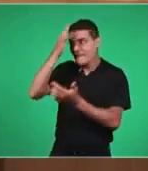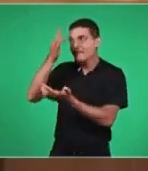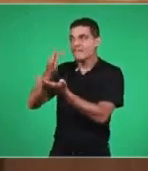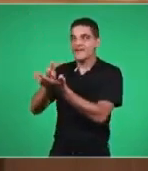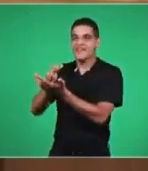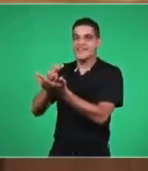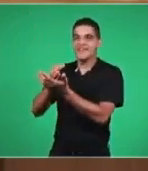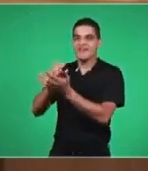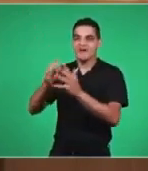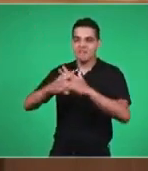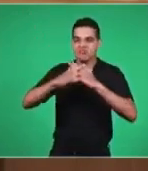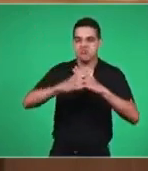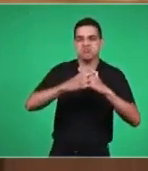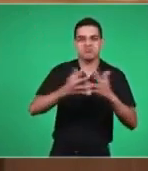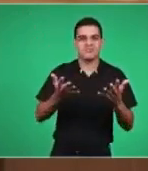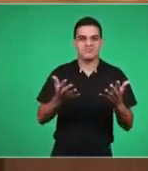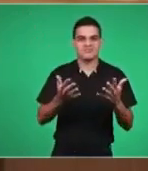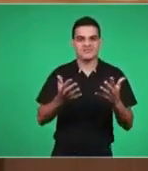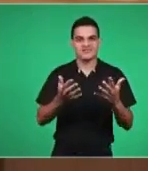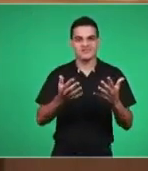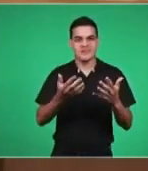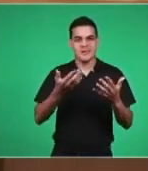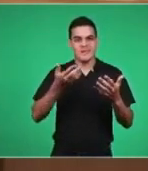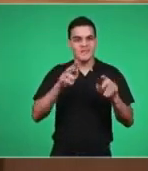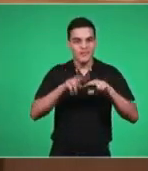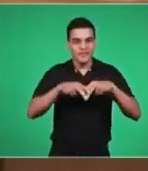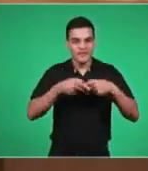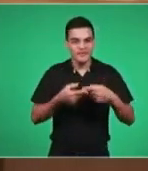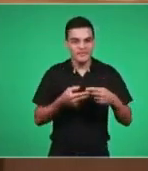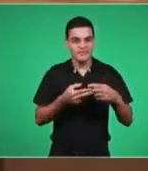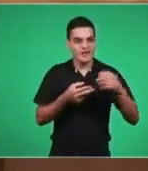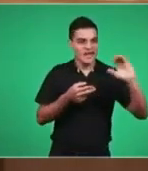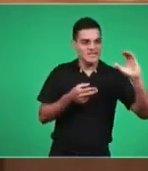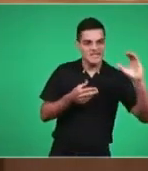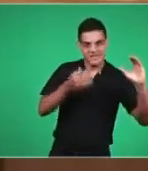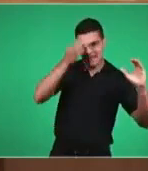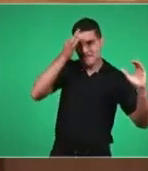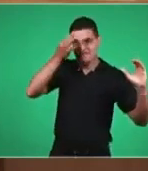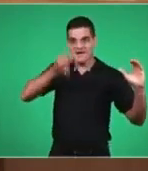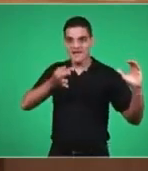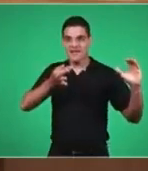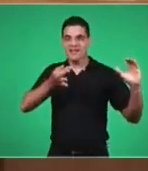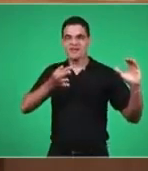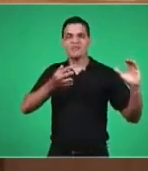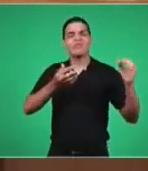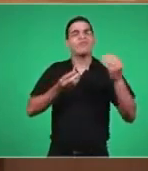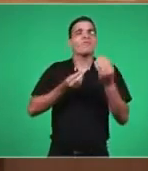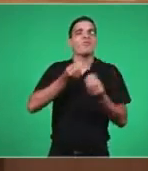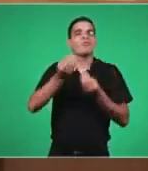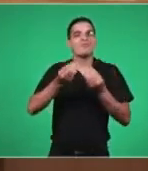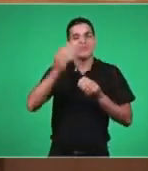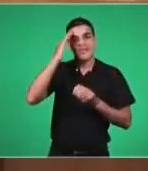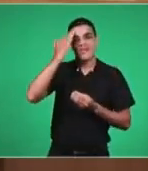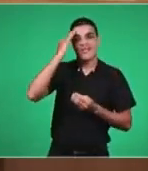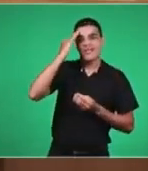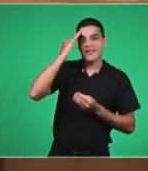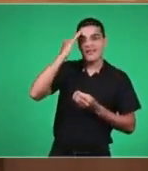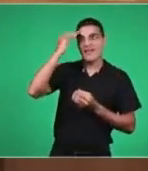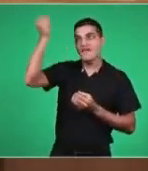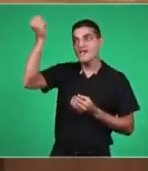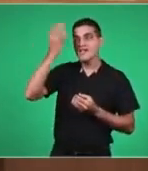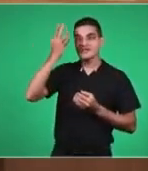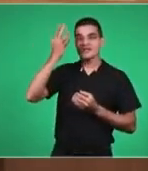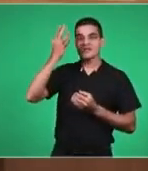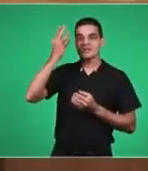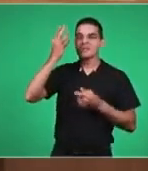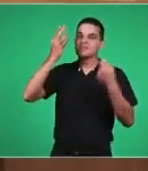There isn't any refuting faith, only science. I can